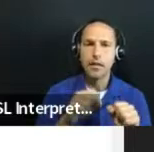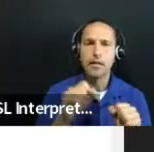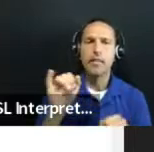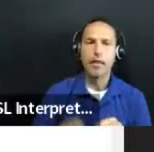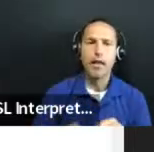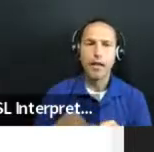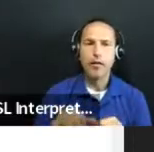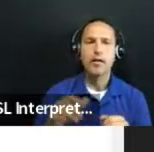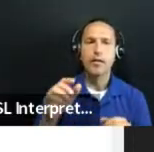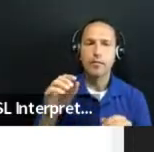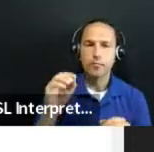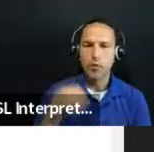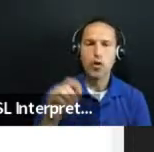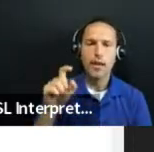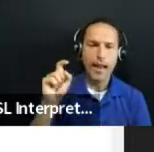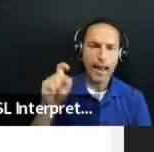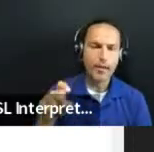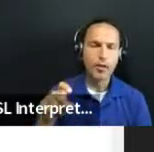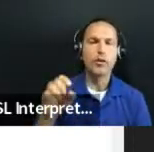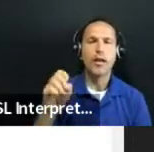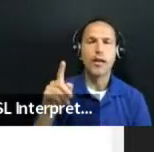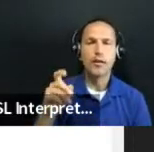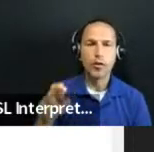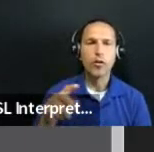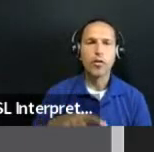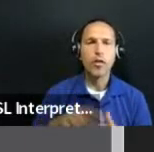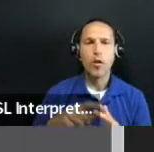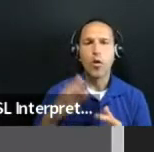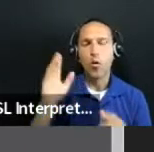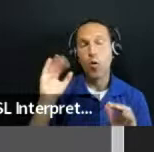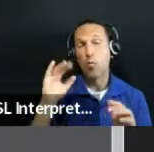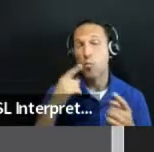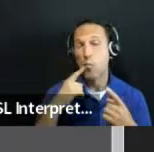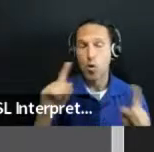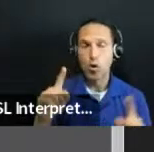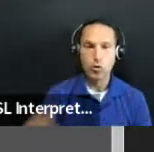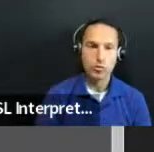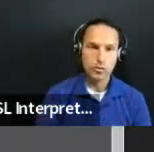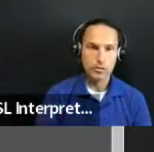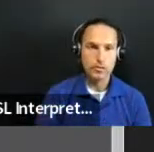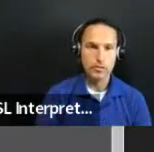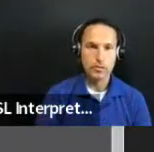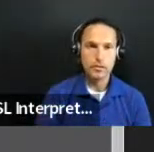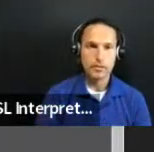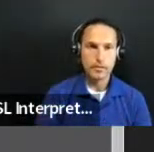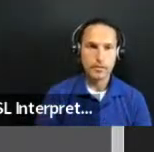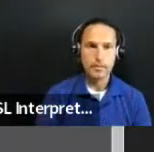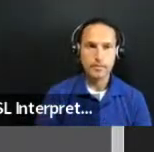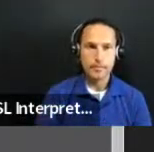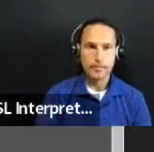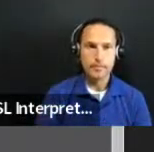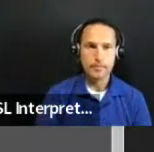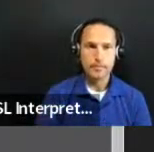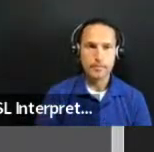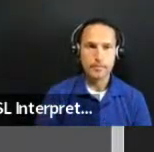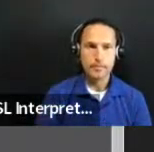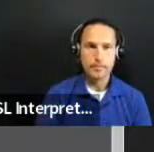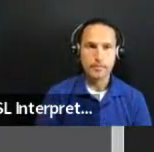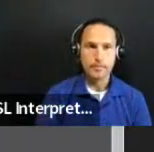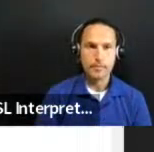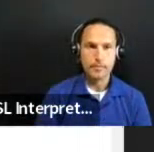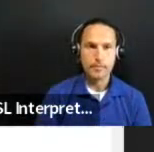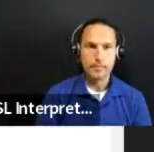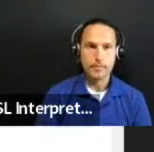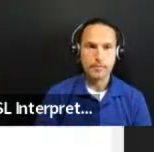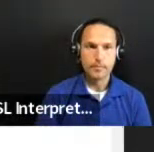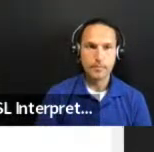let's press enter and hope it works because it worked earlier. Enter. Survey pedestrian ramp program. Survey pedestrian ramp program. Page